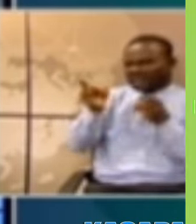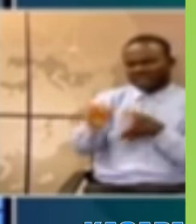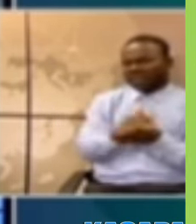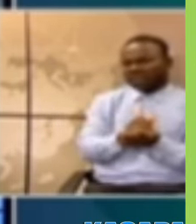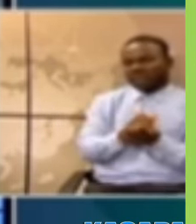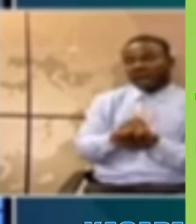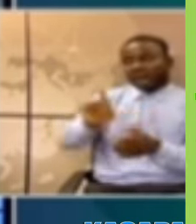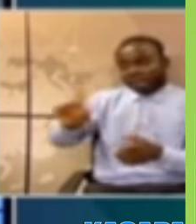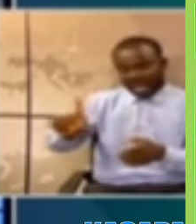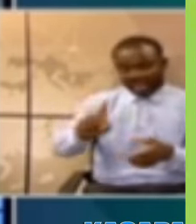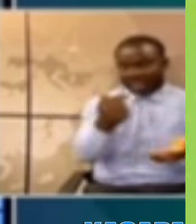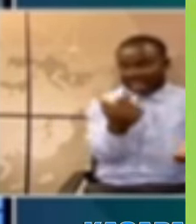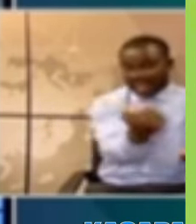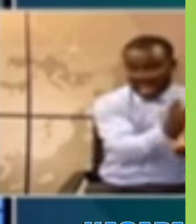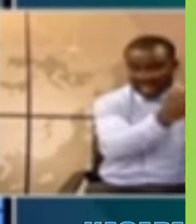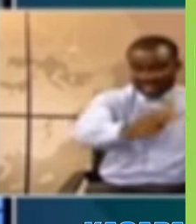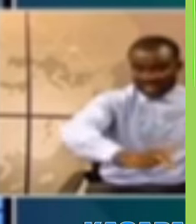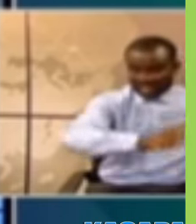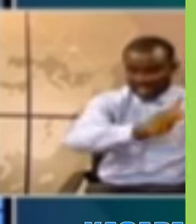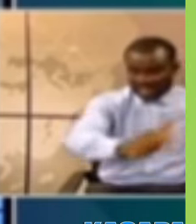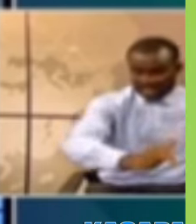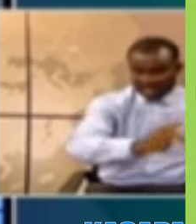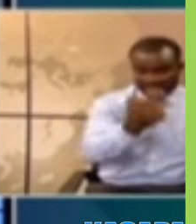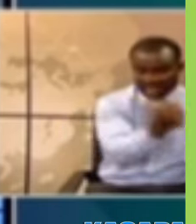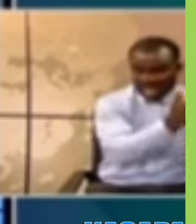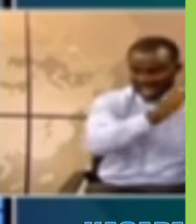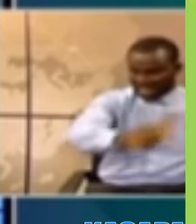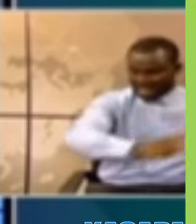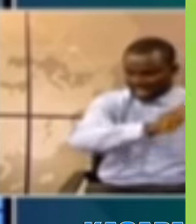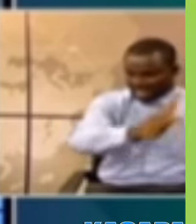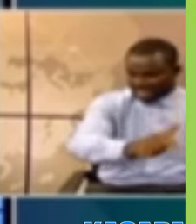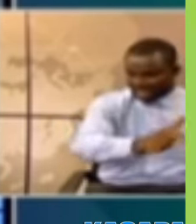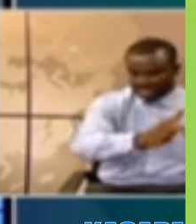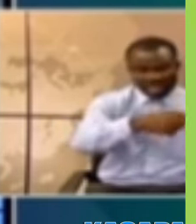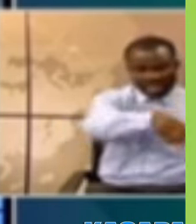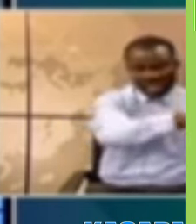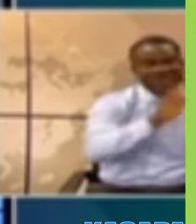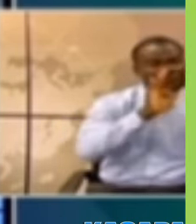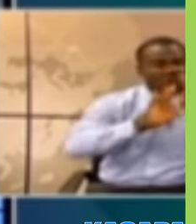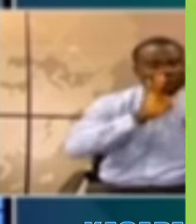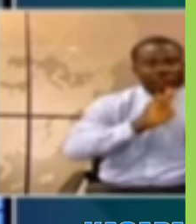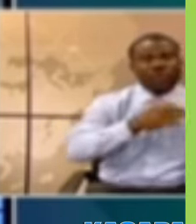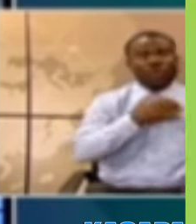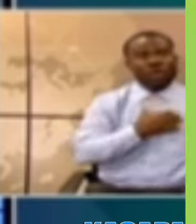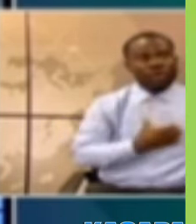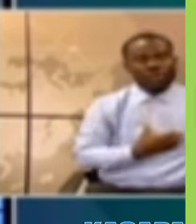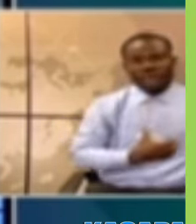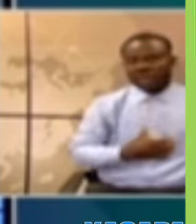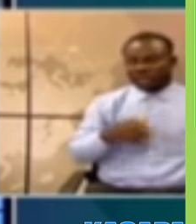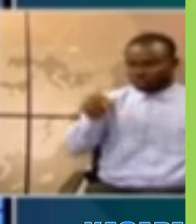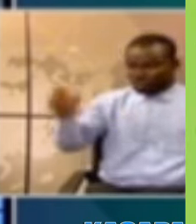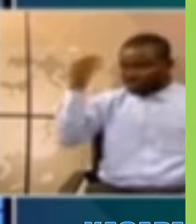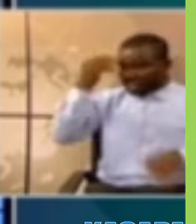to the Ghanaian, I'm going to wait. So come to Ghanaian. I'm going to wait. The minister, they catch them and say, a come to Ghana near